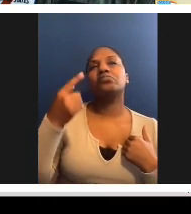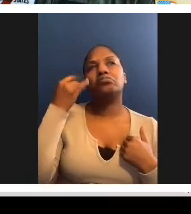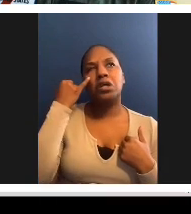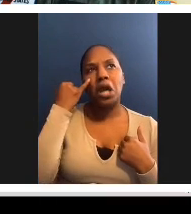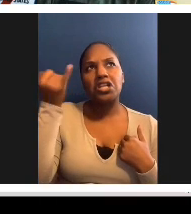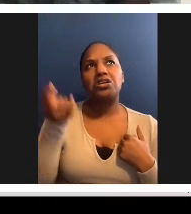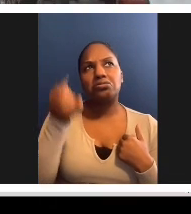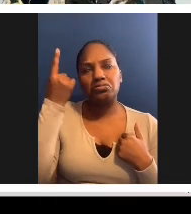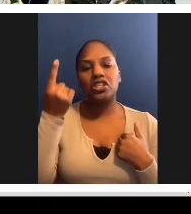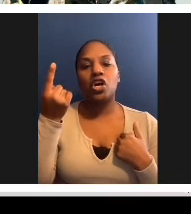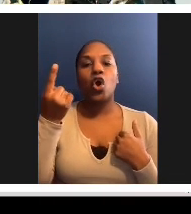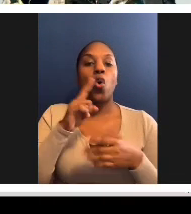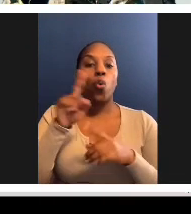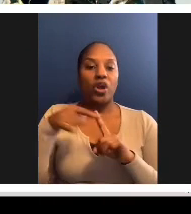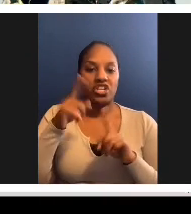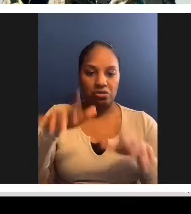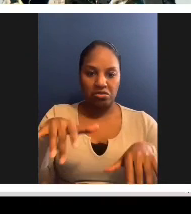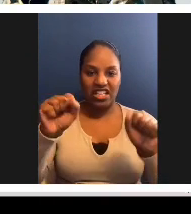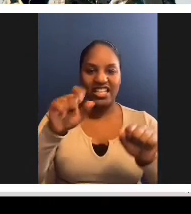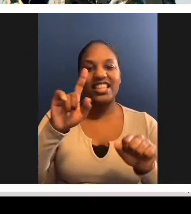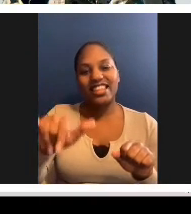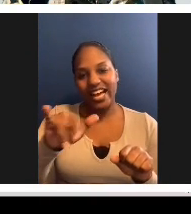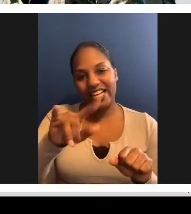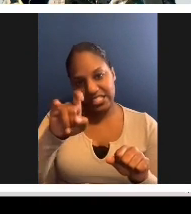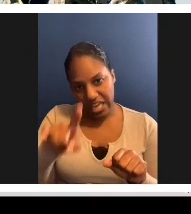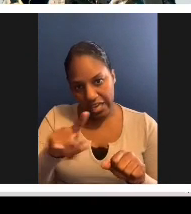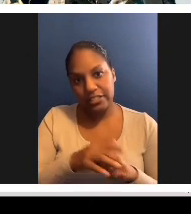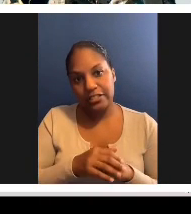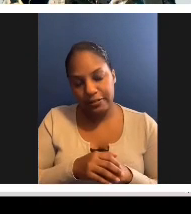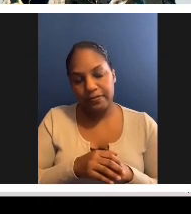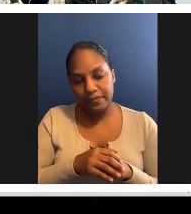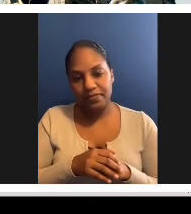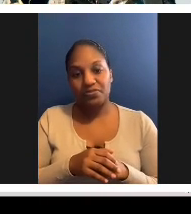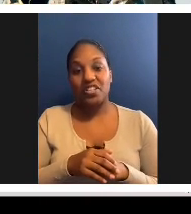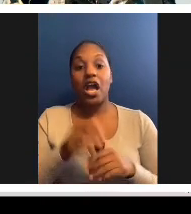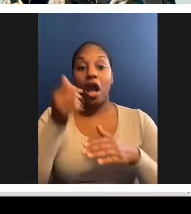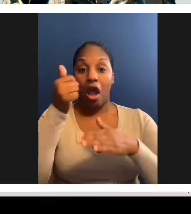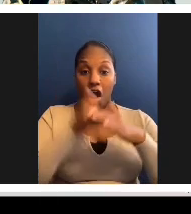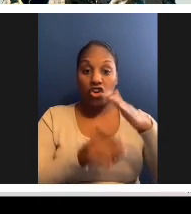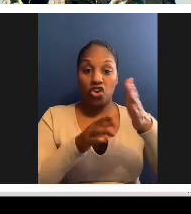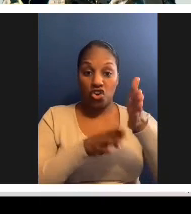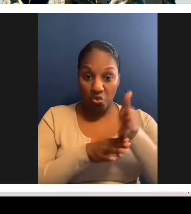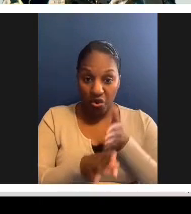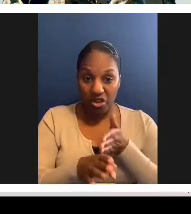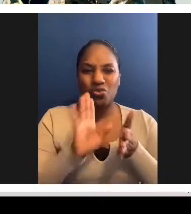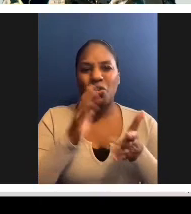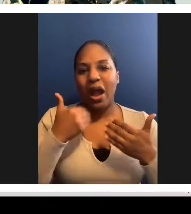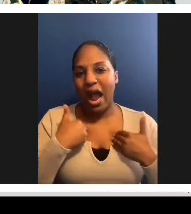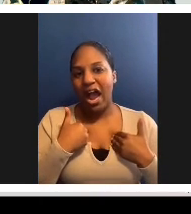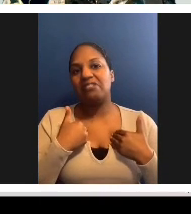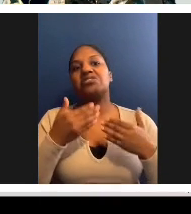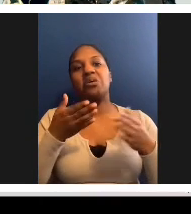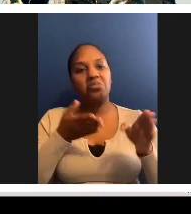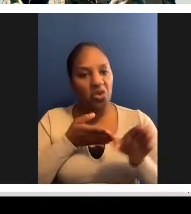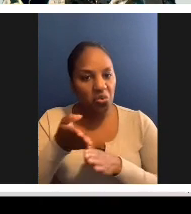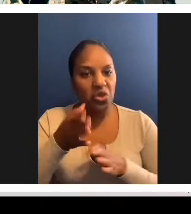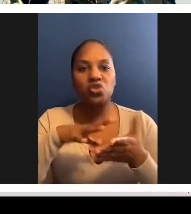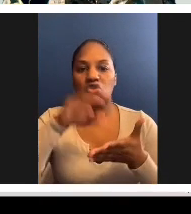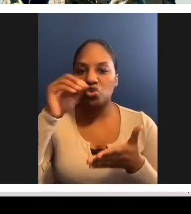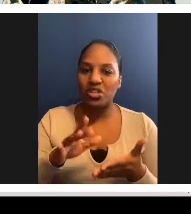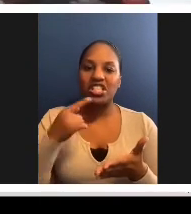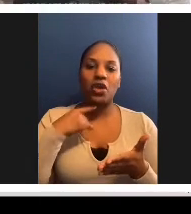that test. Under the careers, it'll tell some career stories. You'll have some active military personnel telling